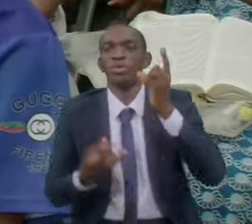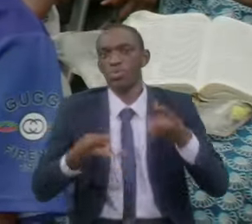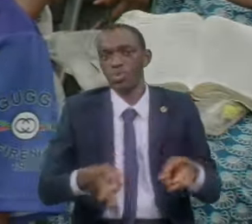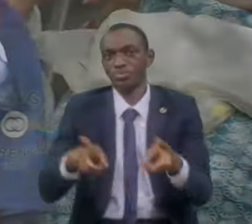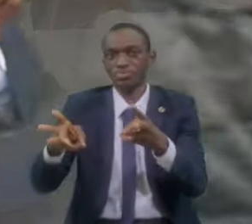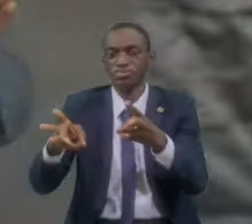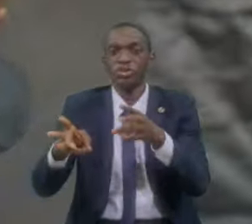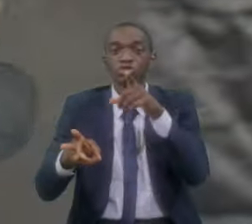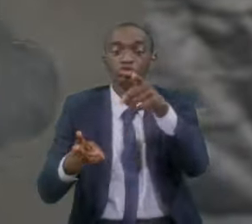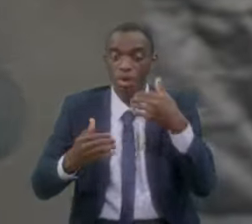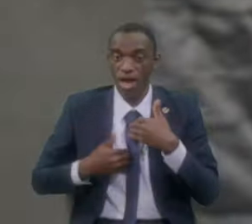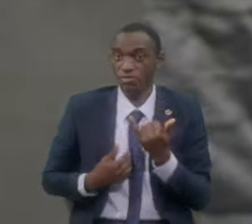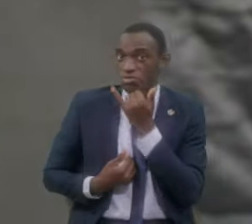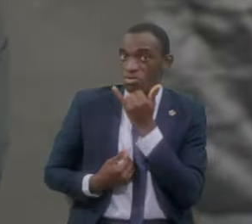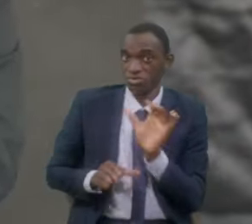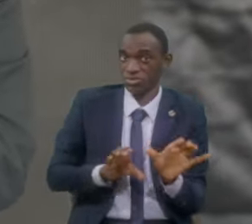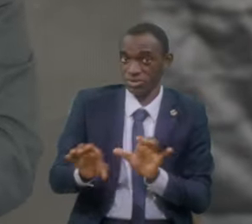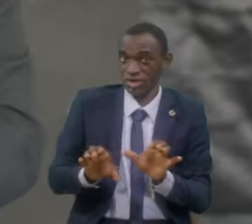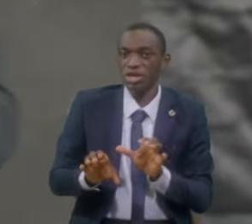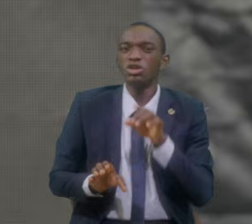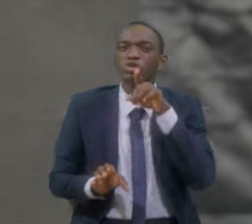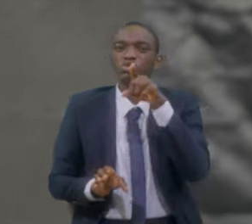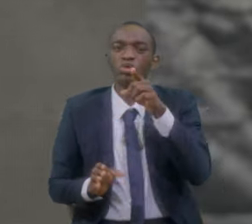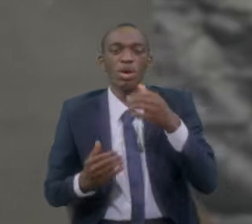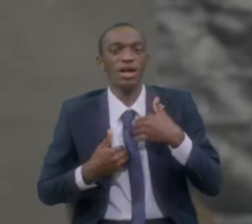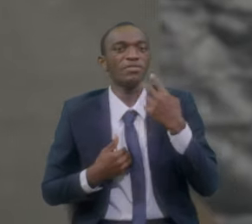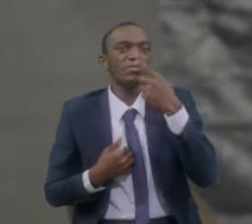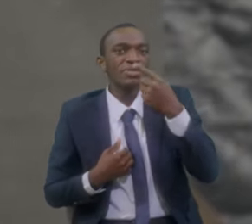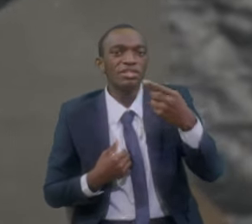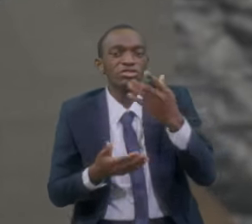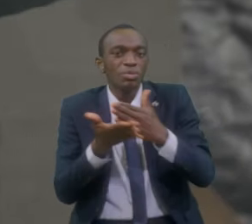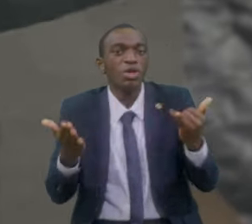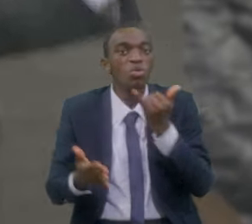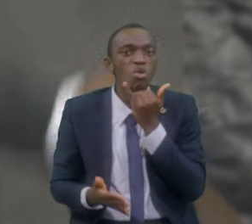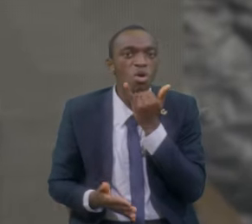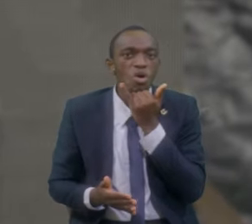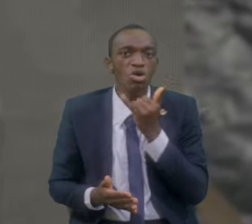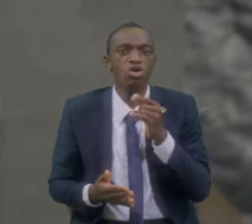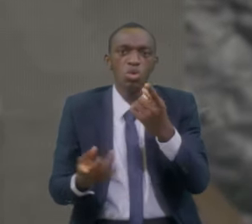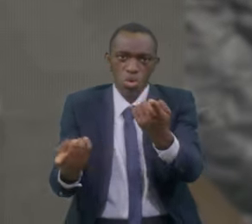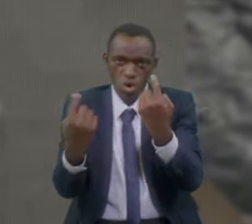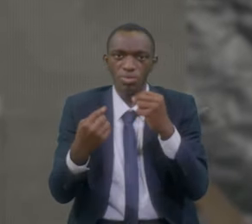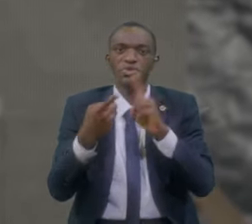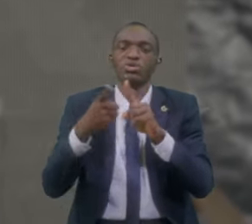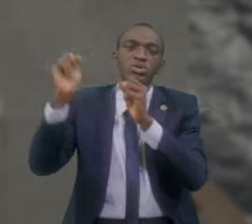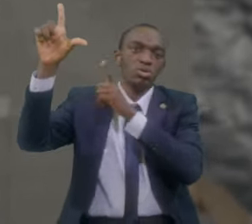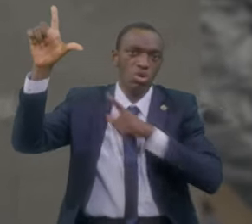done wrong. You've said something wrong. Come to the Lord and